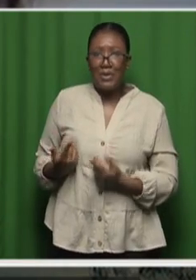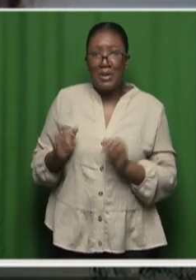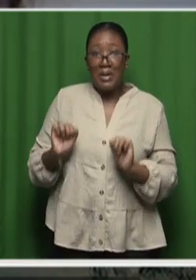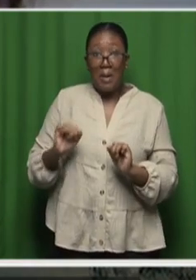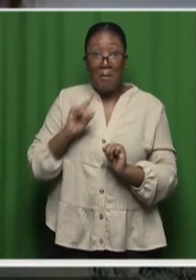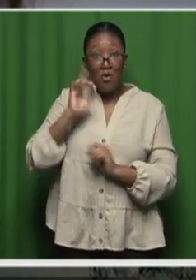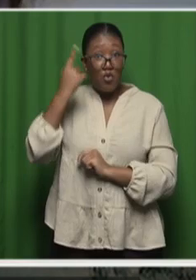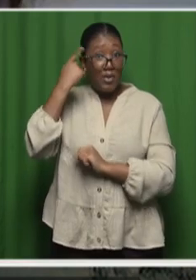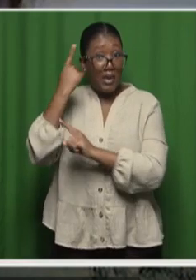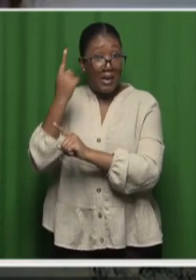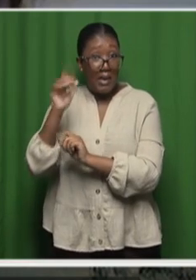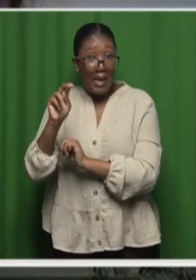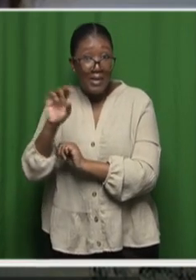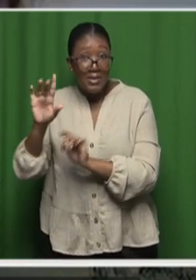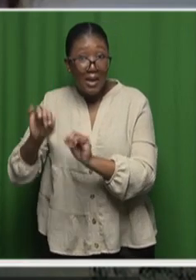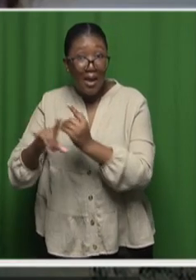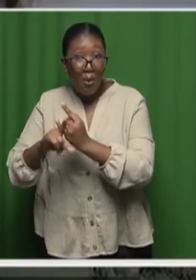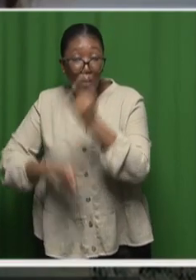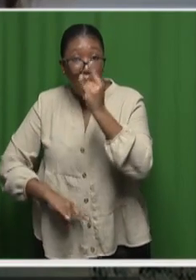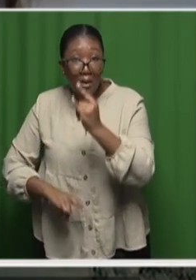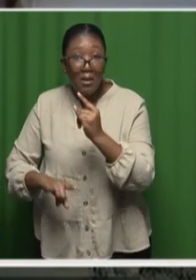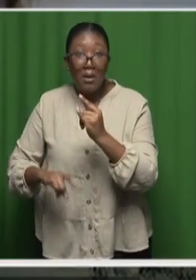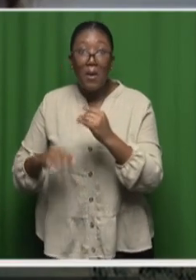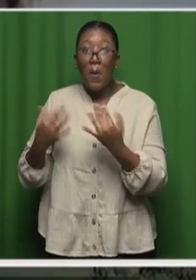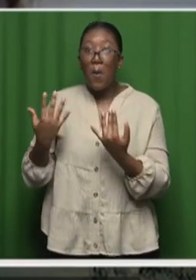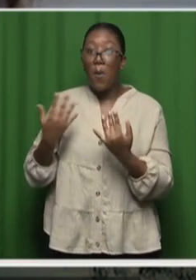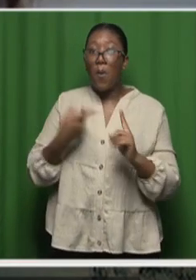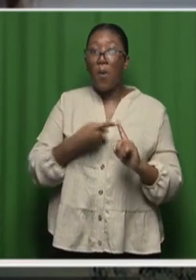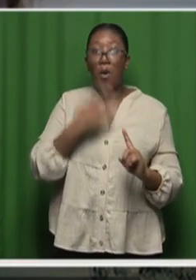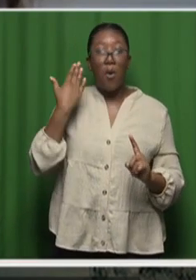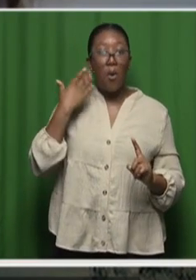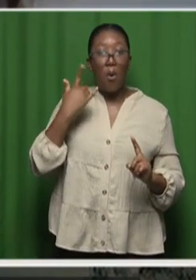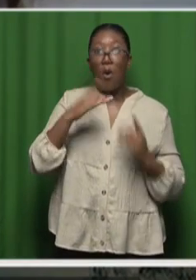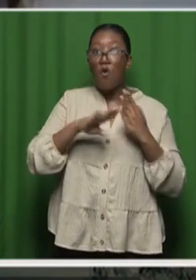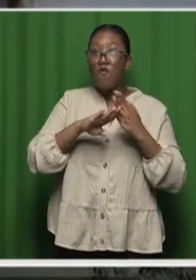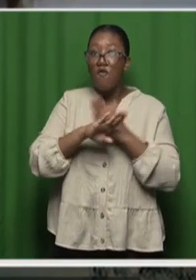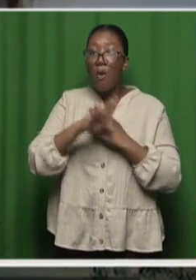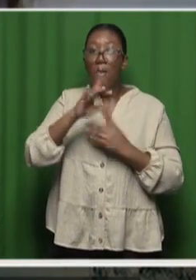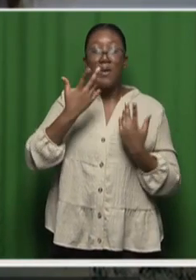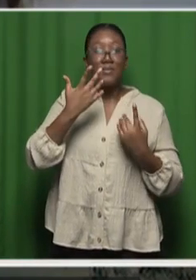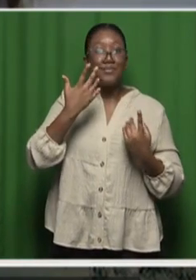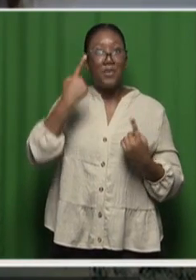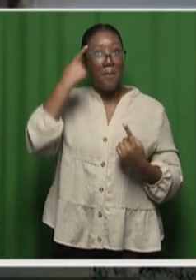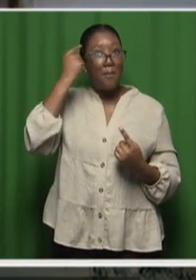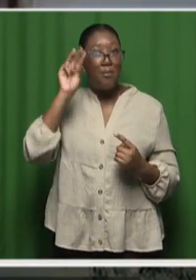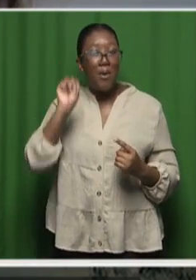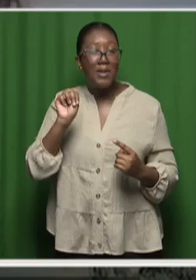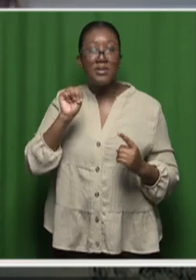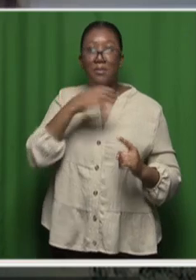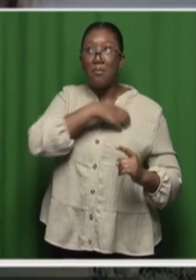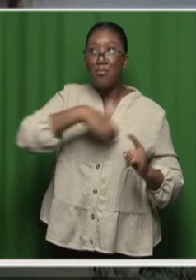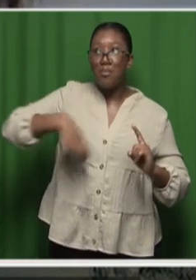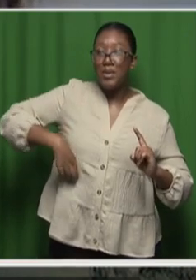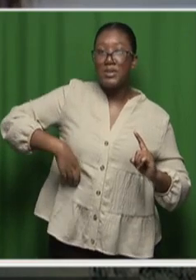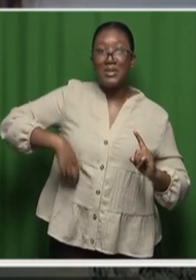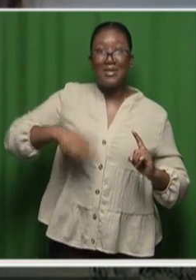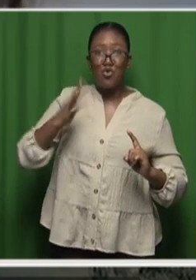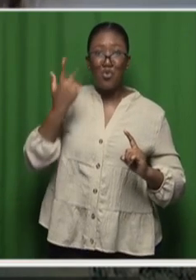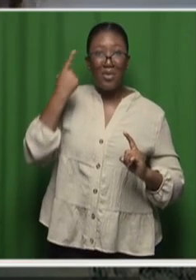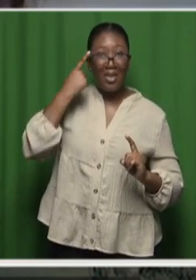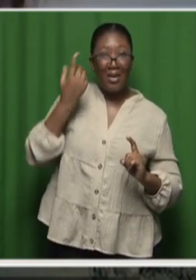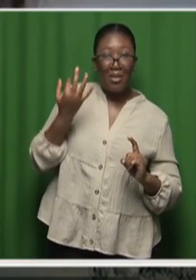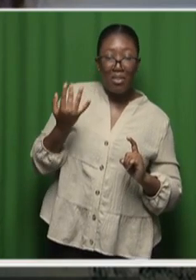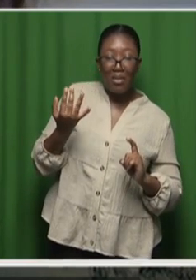armed wing of the ANC, the former president, late Nelson Mandela, heading it, starting it. Does that not sort